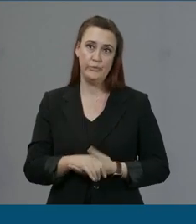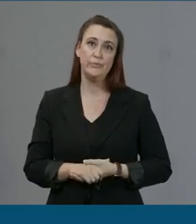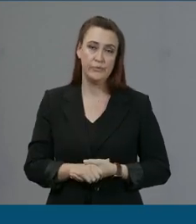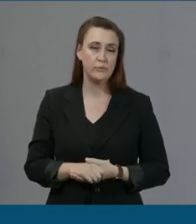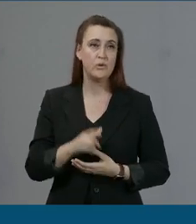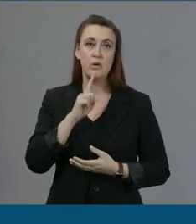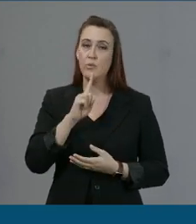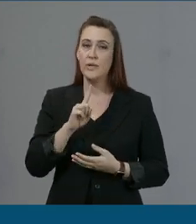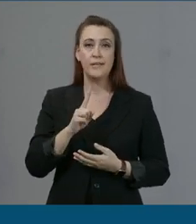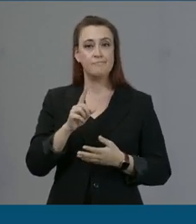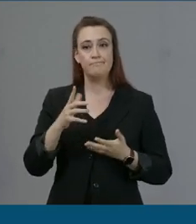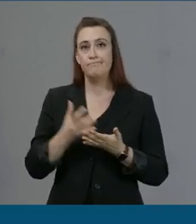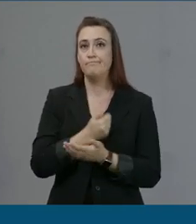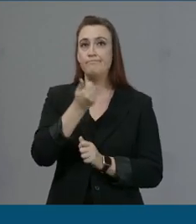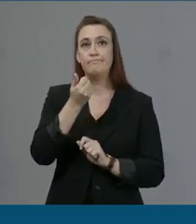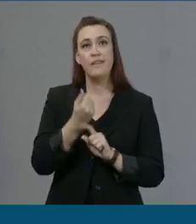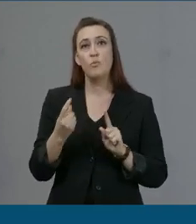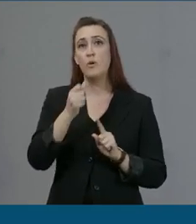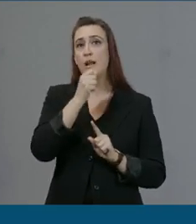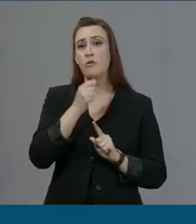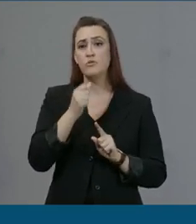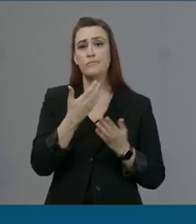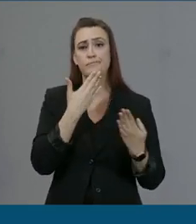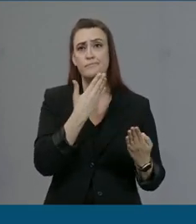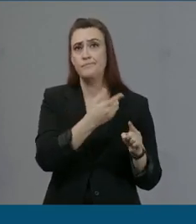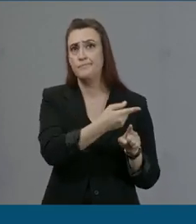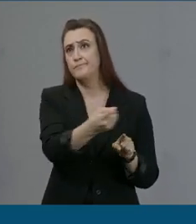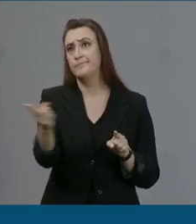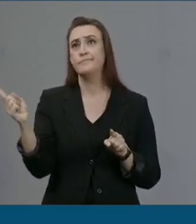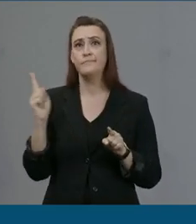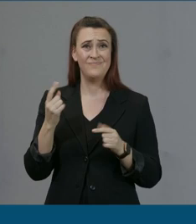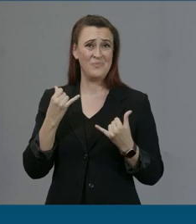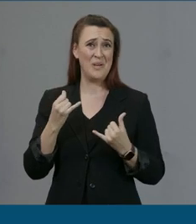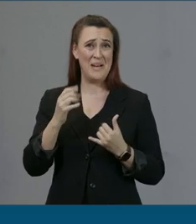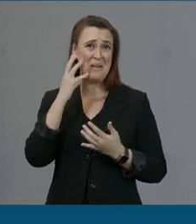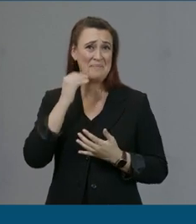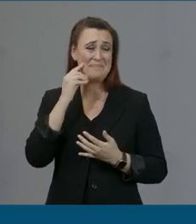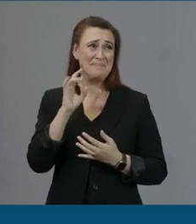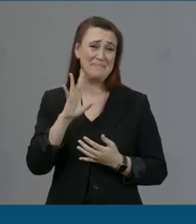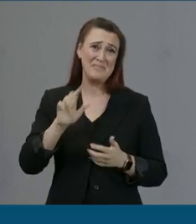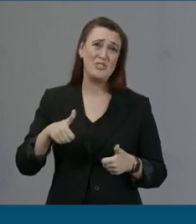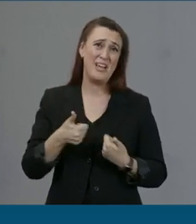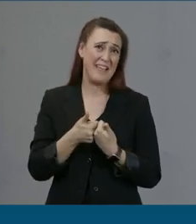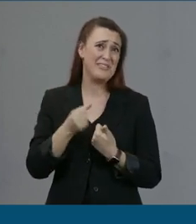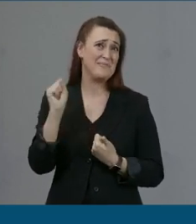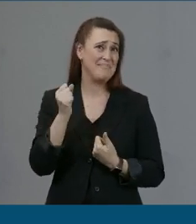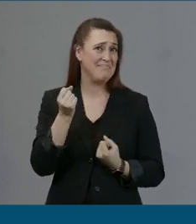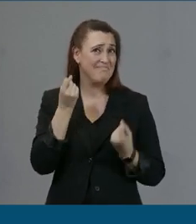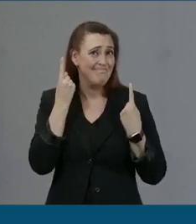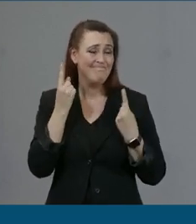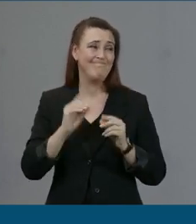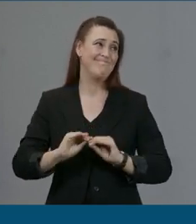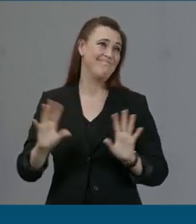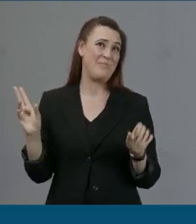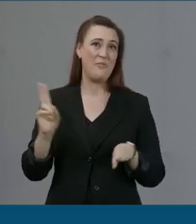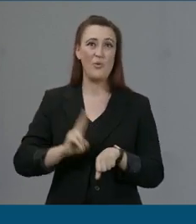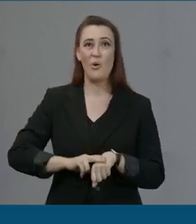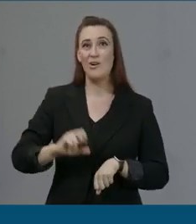I am to the people of Arizona. These are challenging times, and I'm aware of that, of